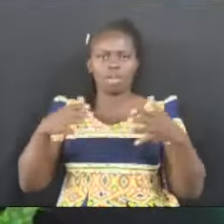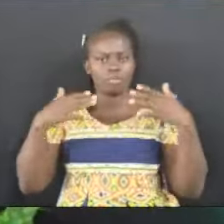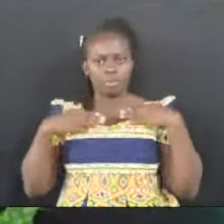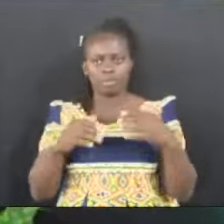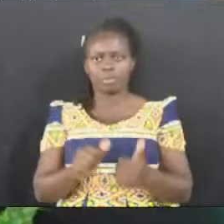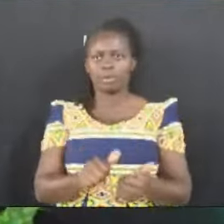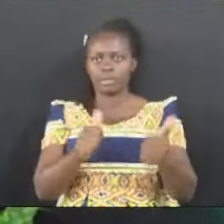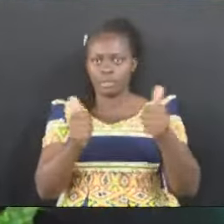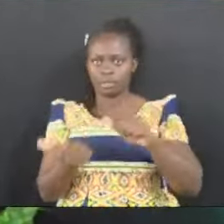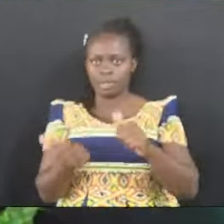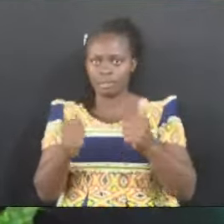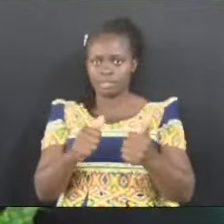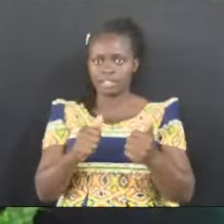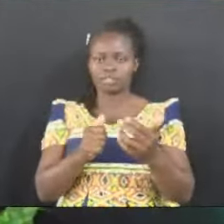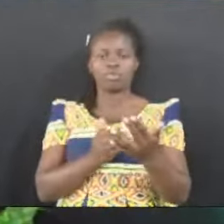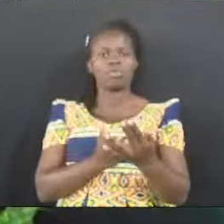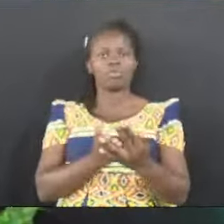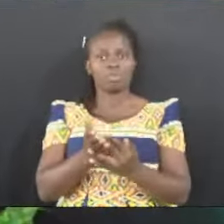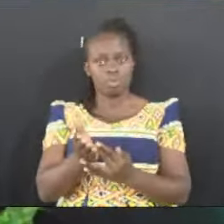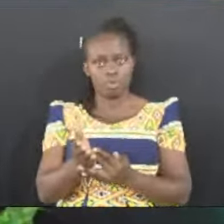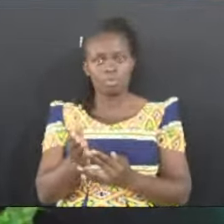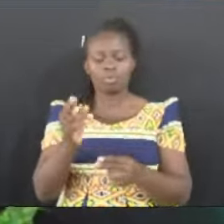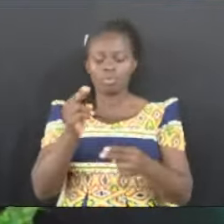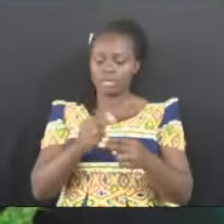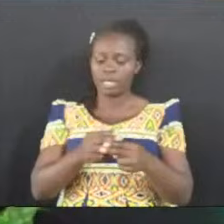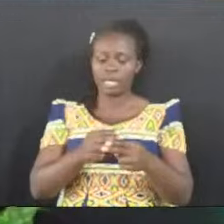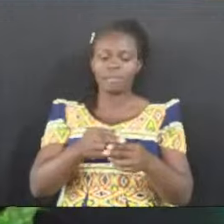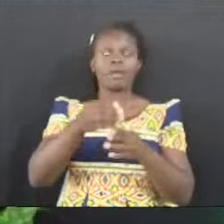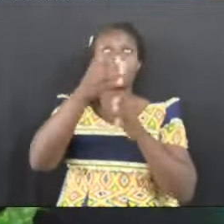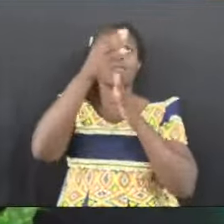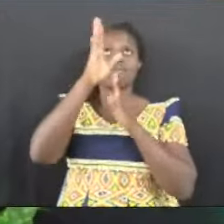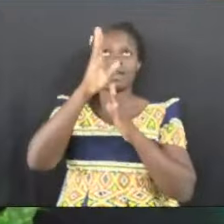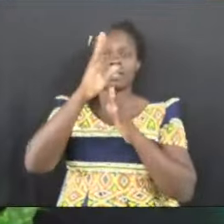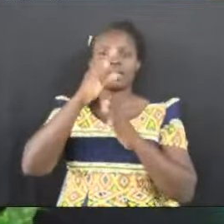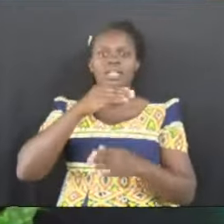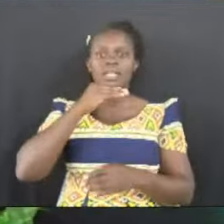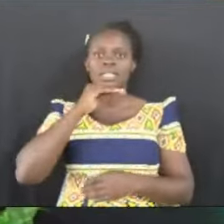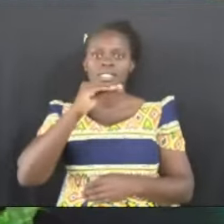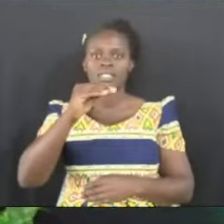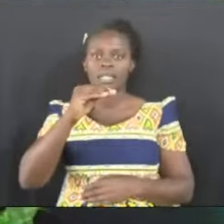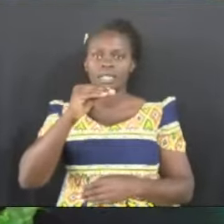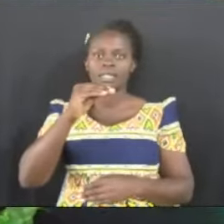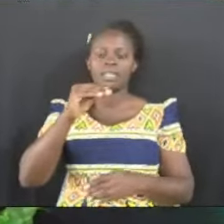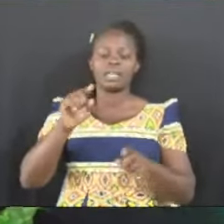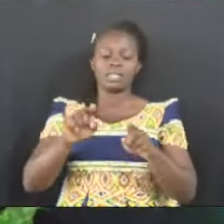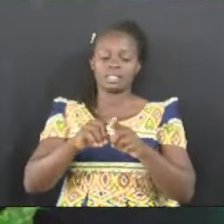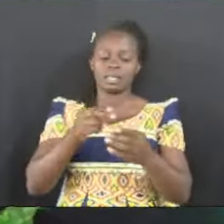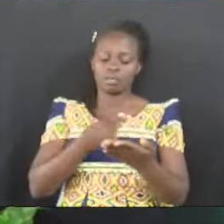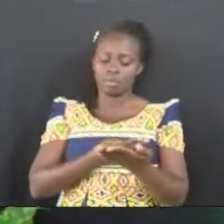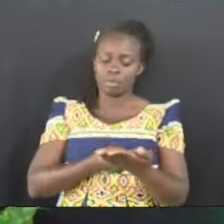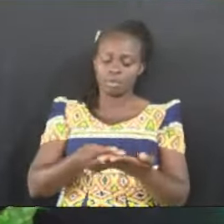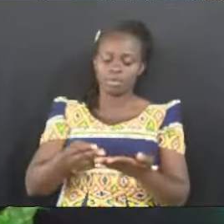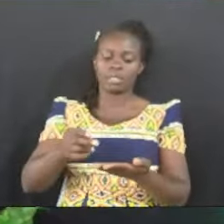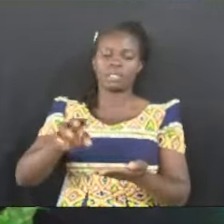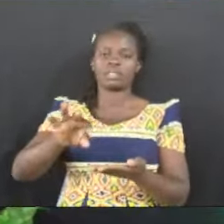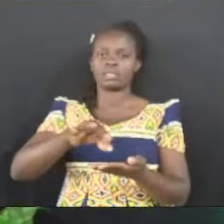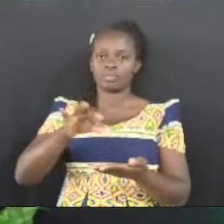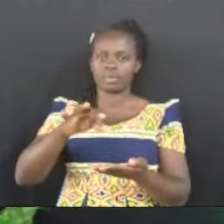Father, the Son, and the Holy Spirit. What does it mean? You know,